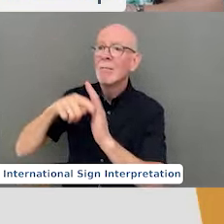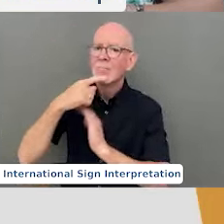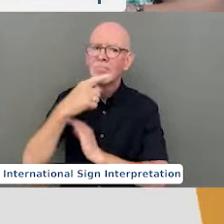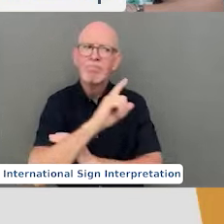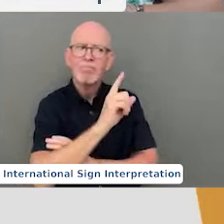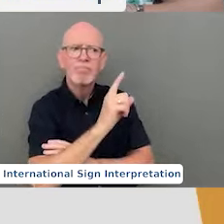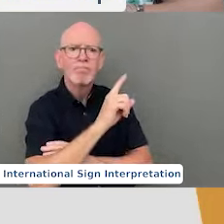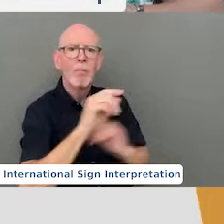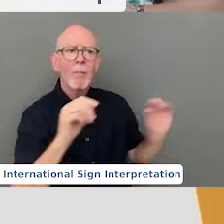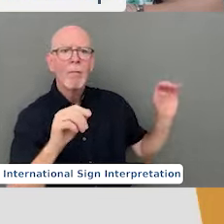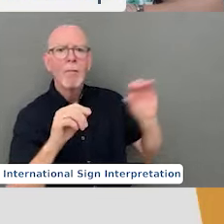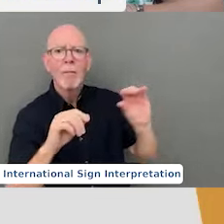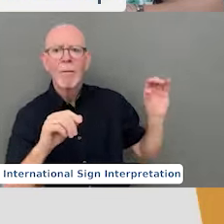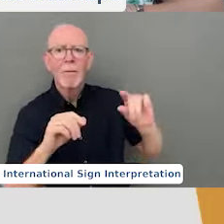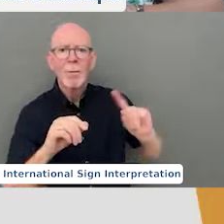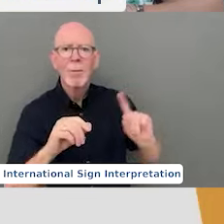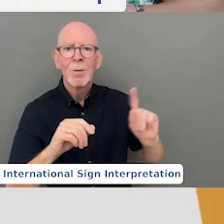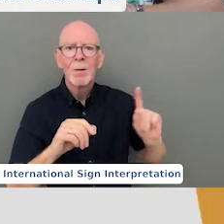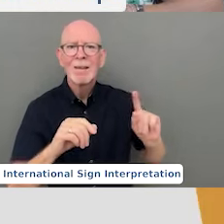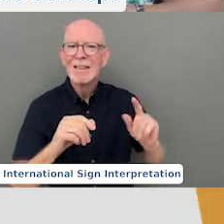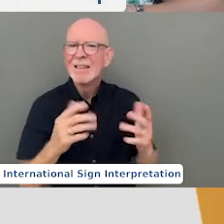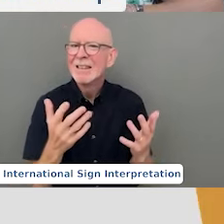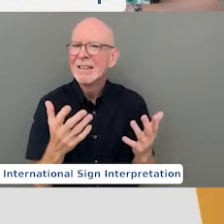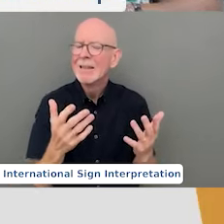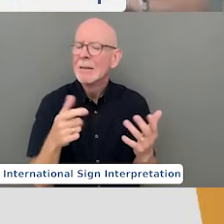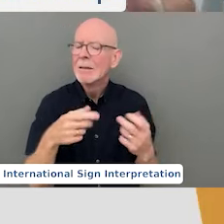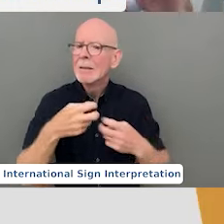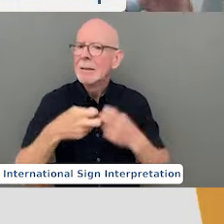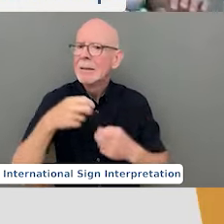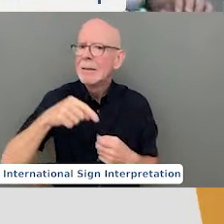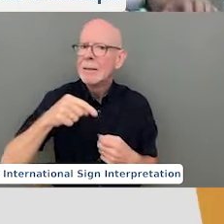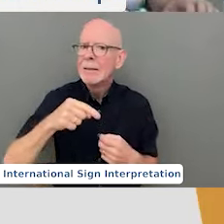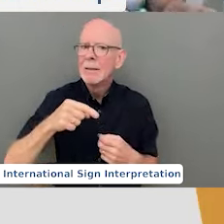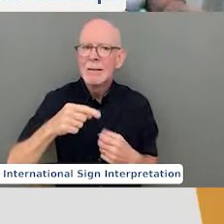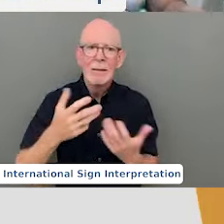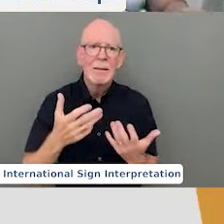finishing, the support for inclusive education is now stopped.